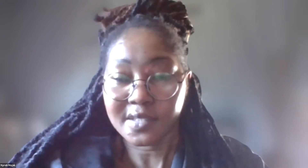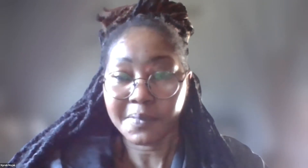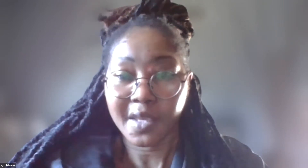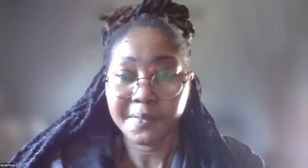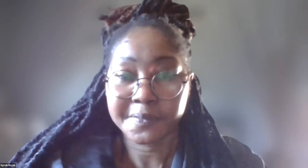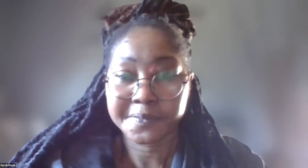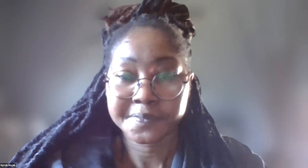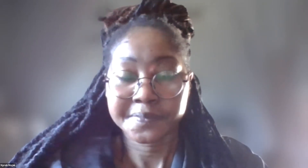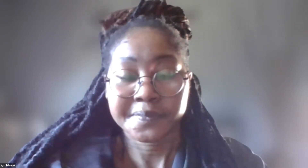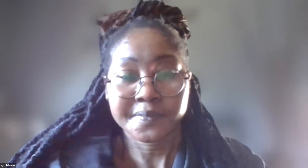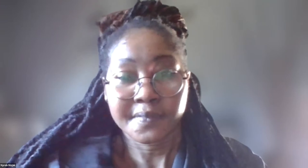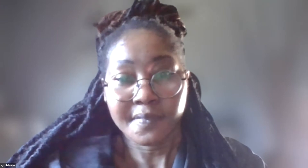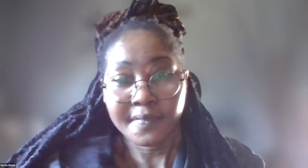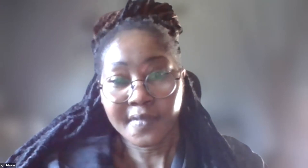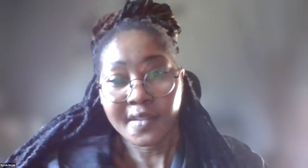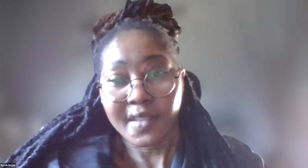gets something.